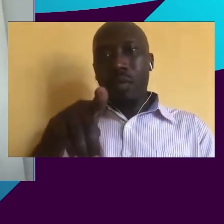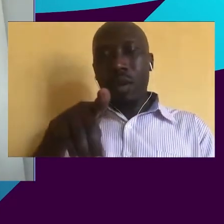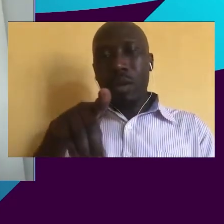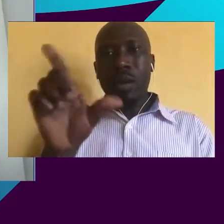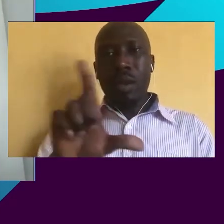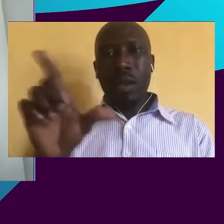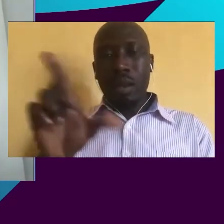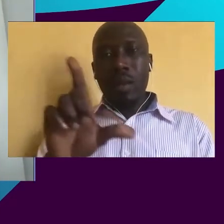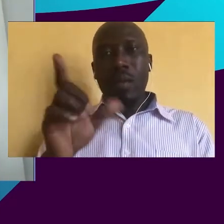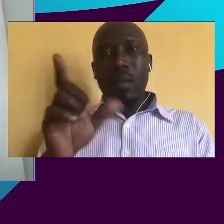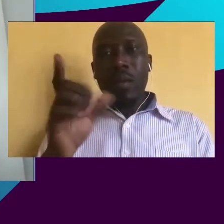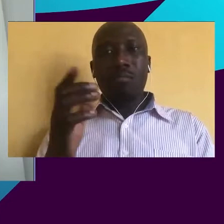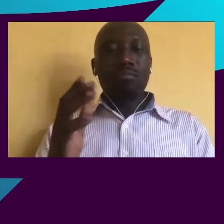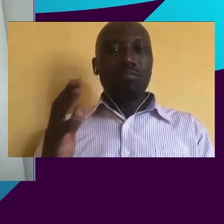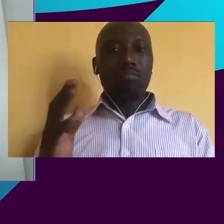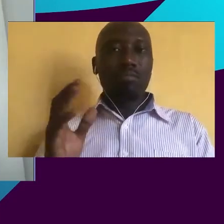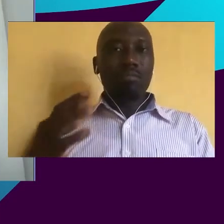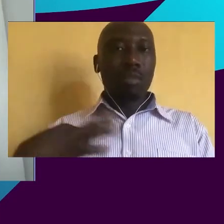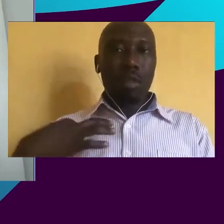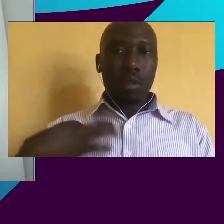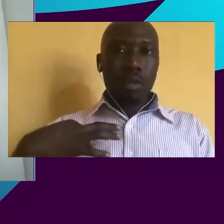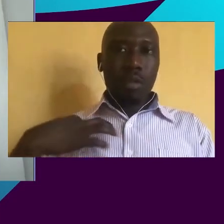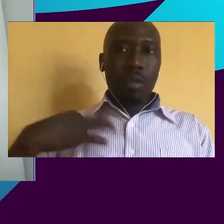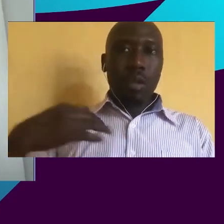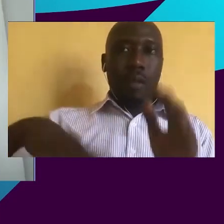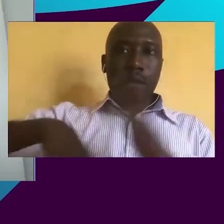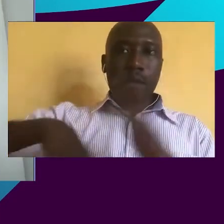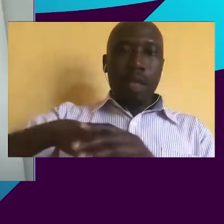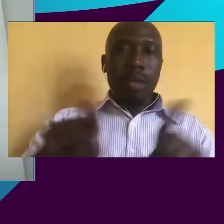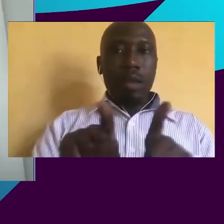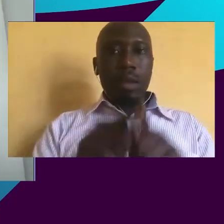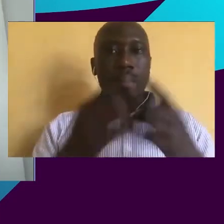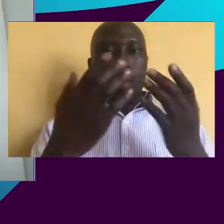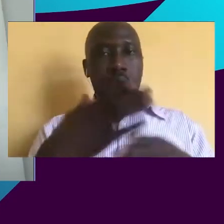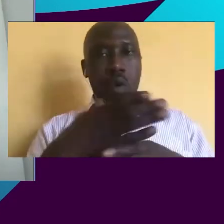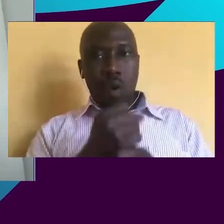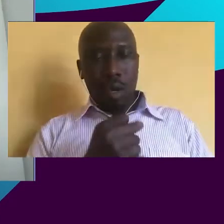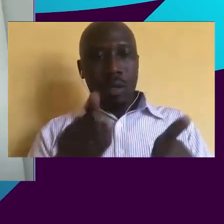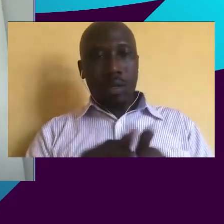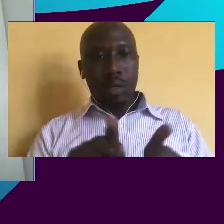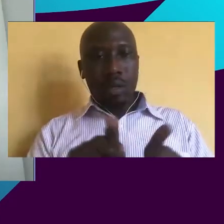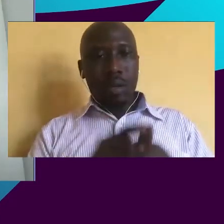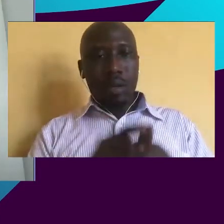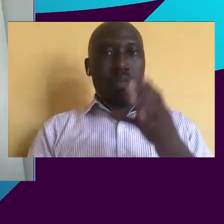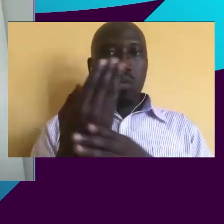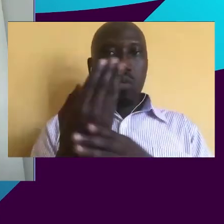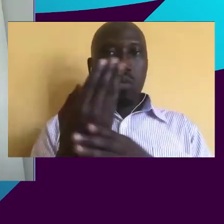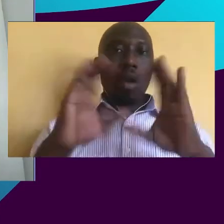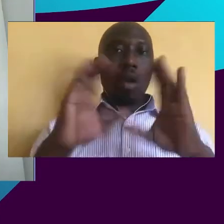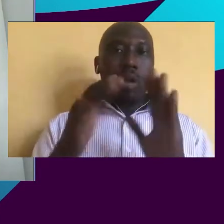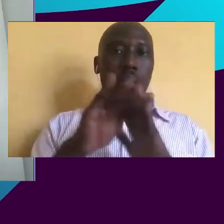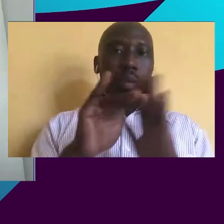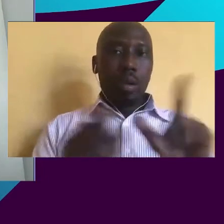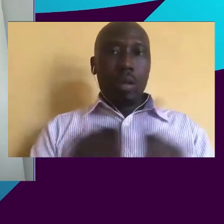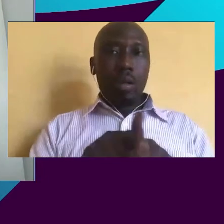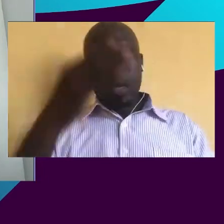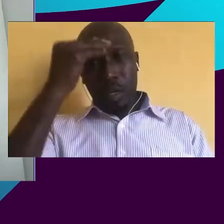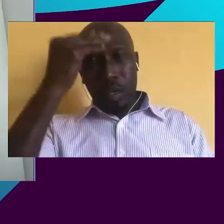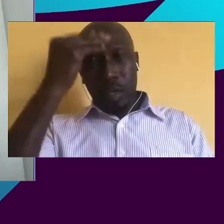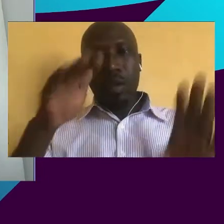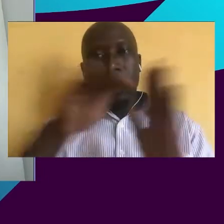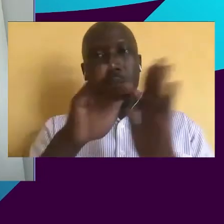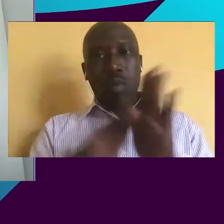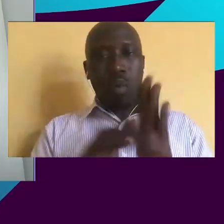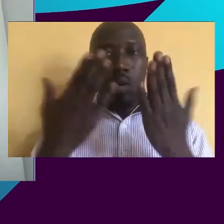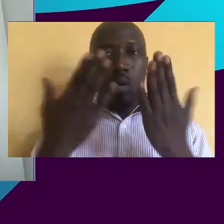which is an organisation within the Premier League who funds community programmes and education programmes across the